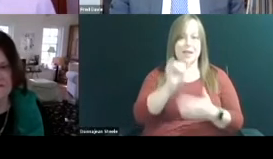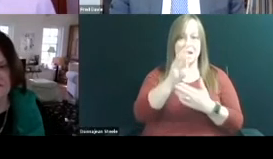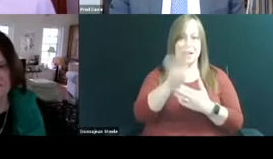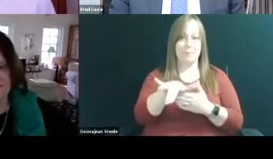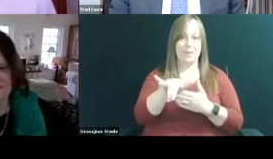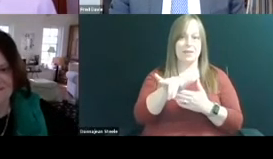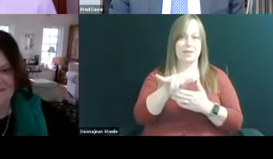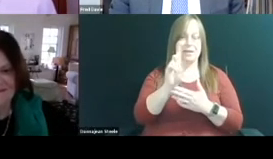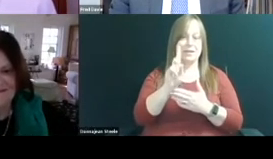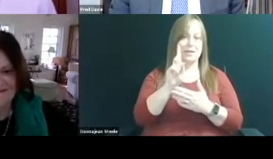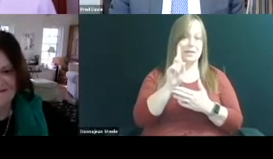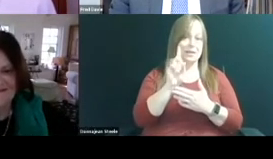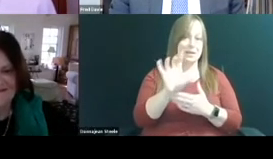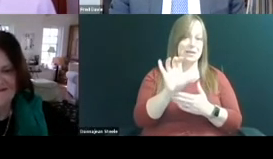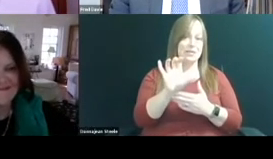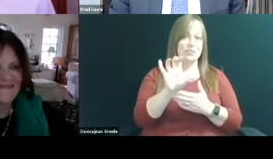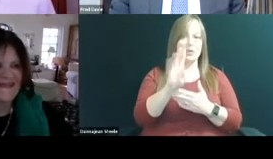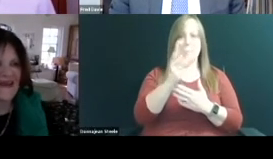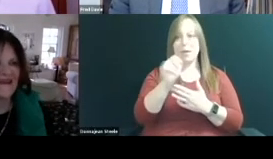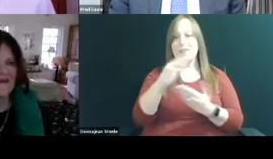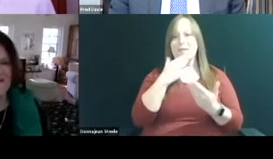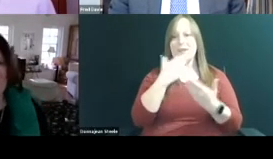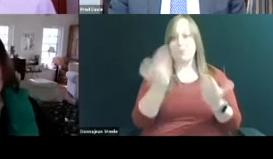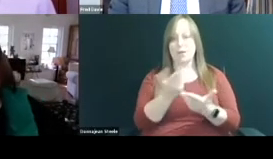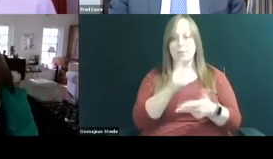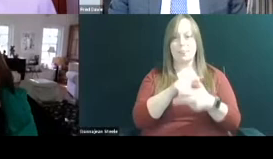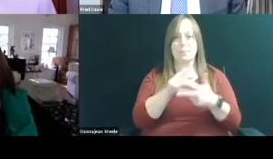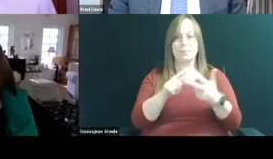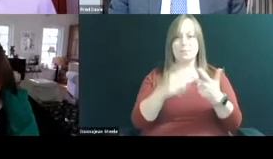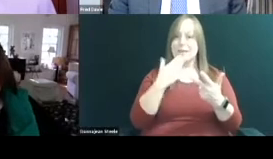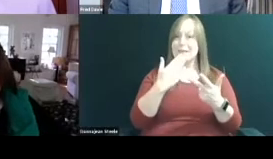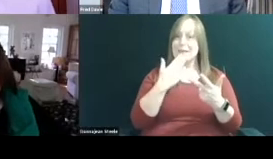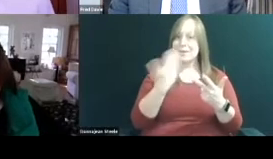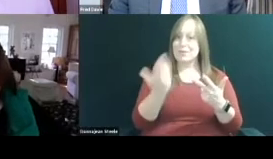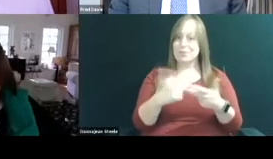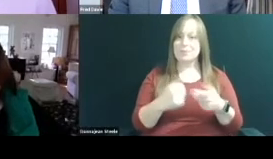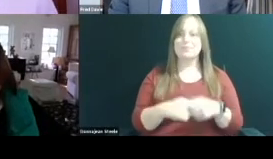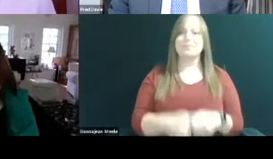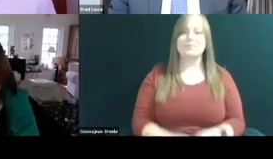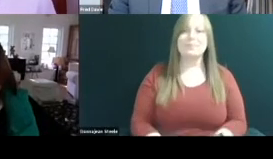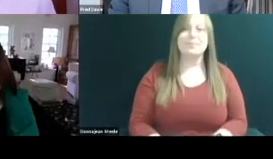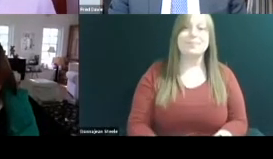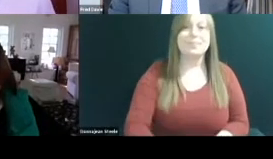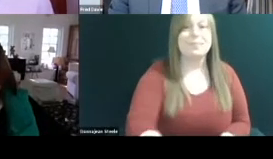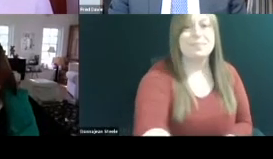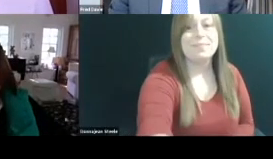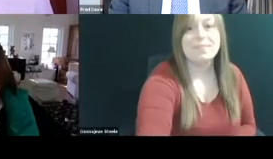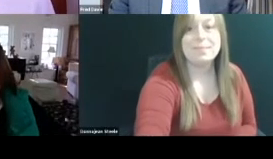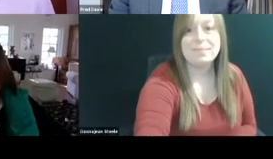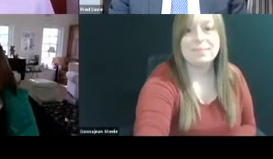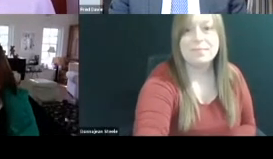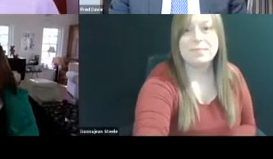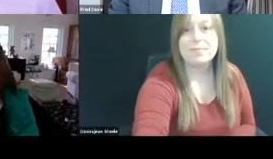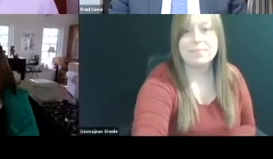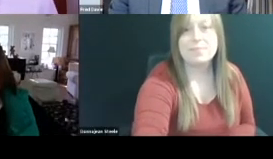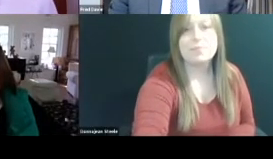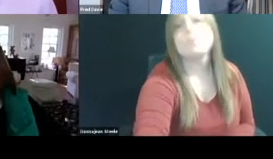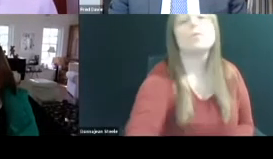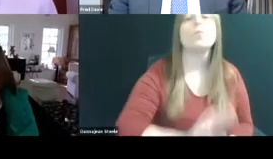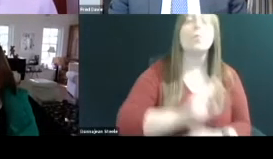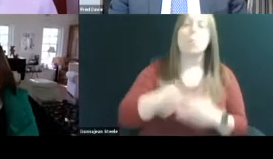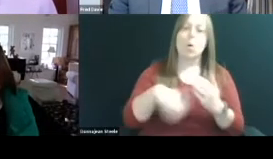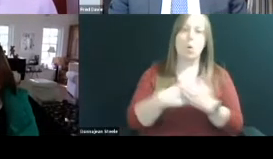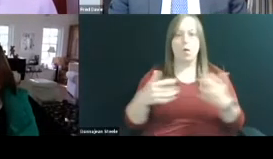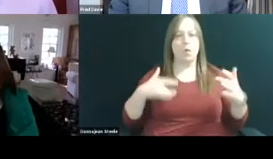Deputy Commissioner Miller, thanks so much for being here. Thanks for having me. All right. So we are all, of course, excited